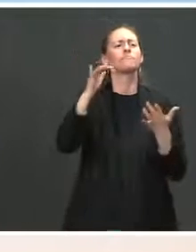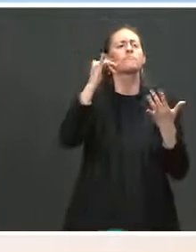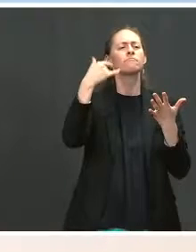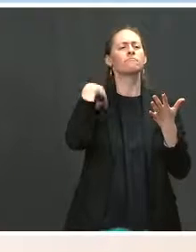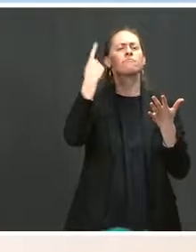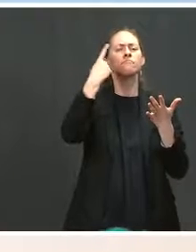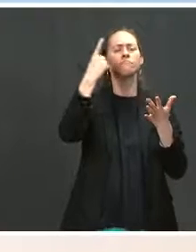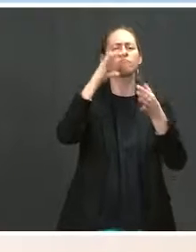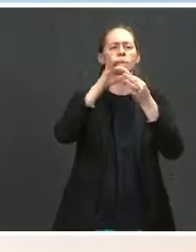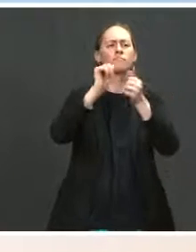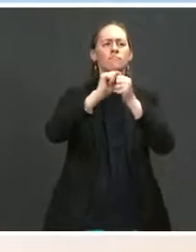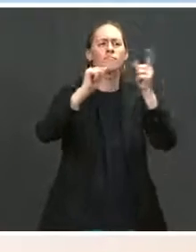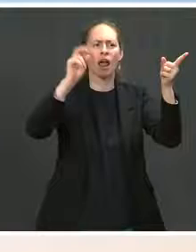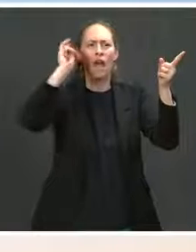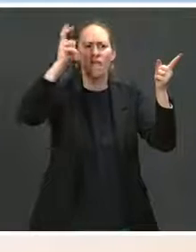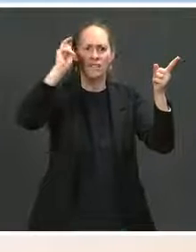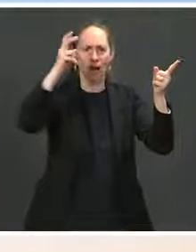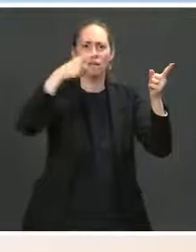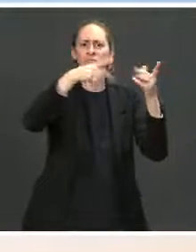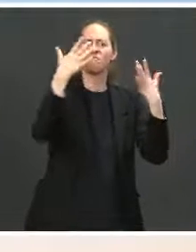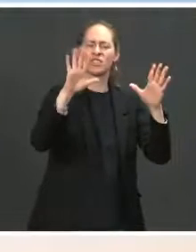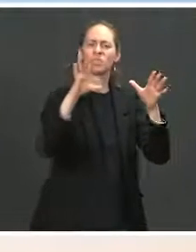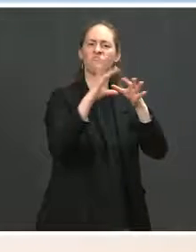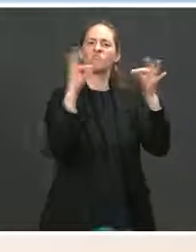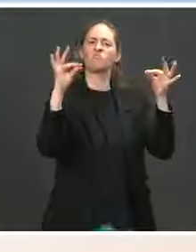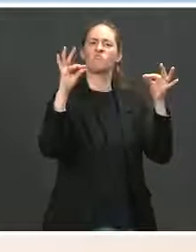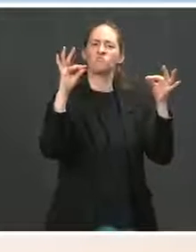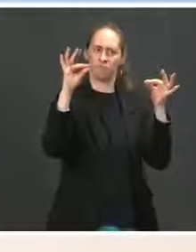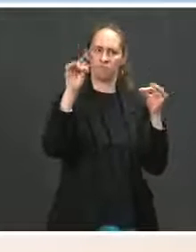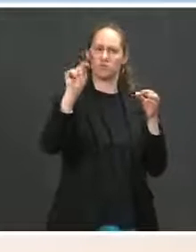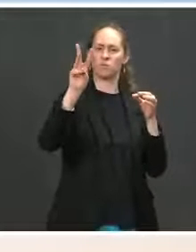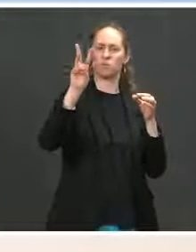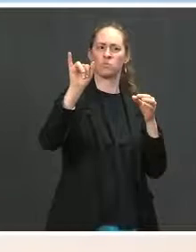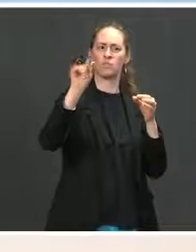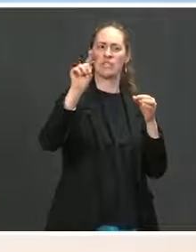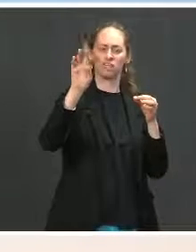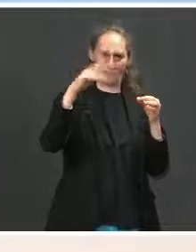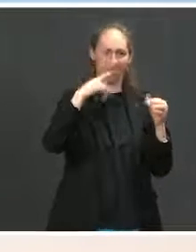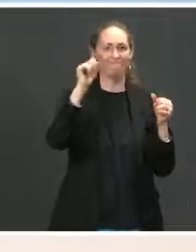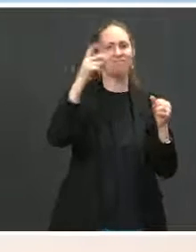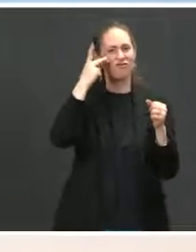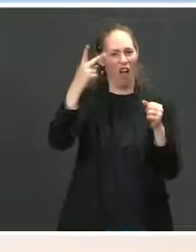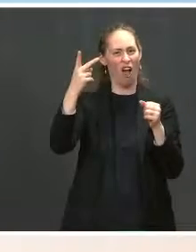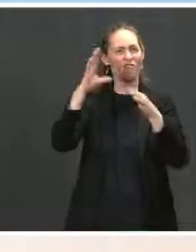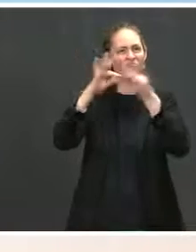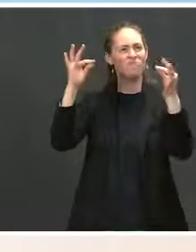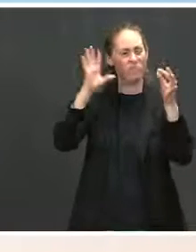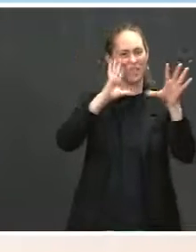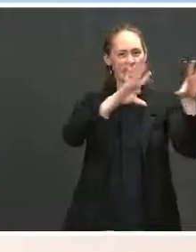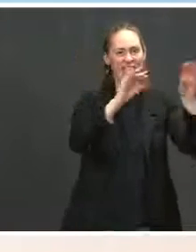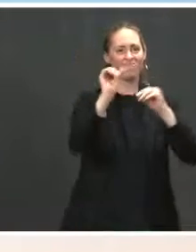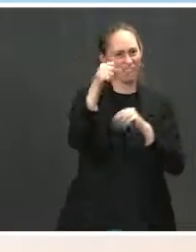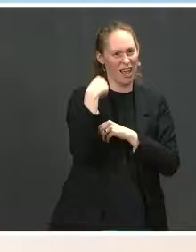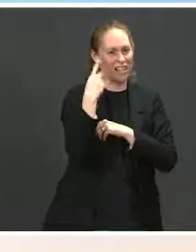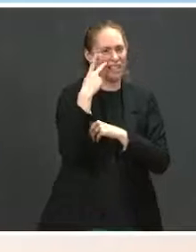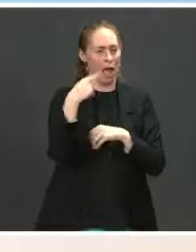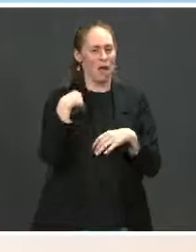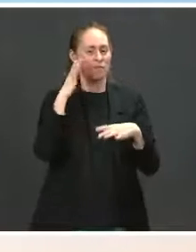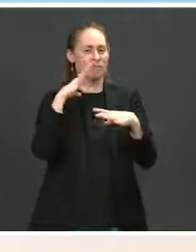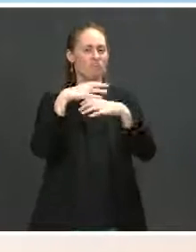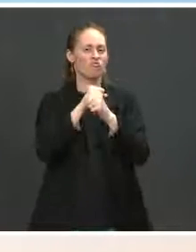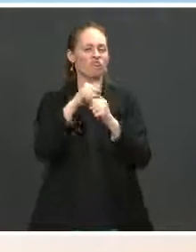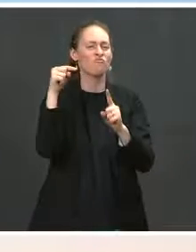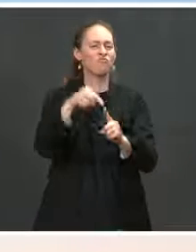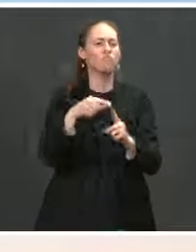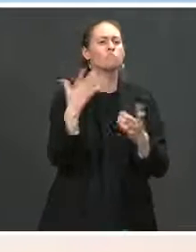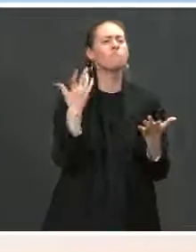with President Biden. He did, and that was still going on when I came out here, so we will get you a readout of that. Let me just also, because